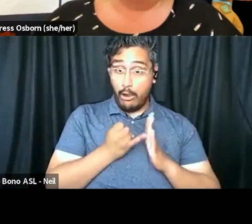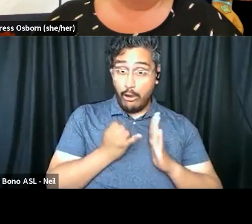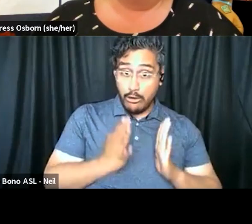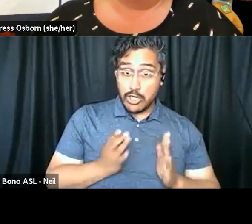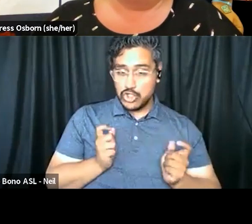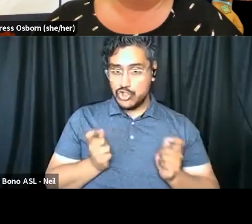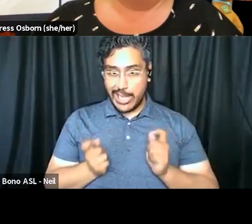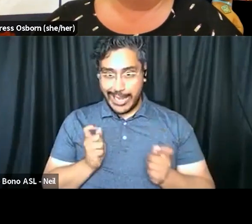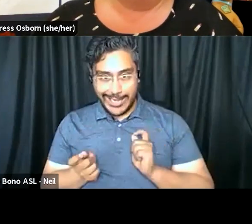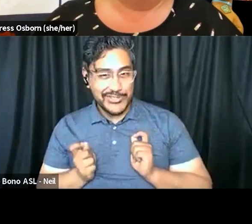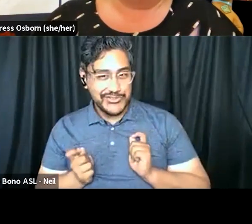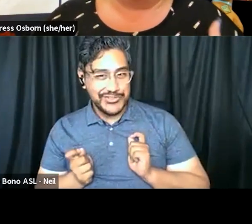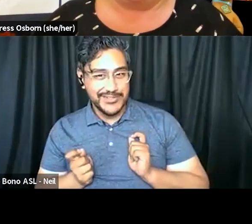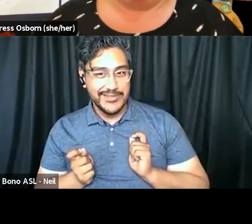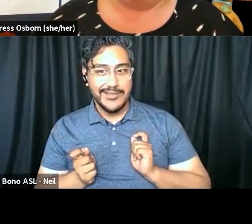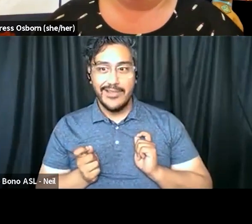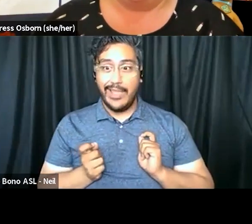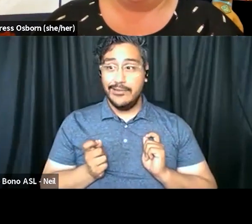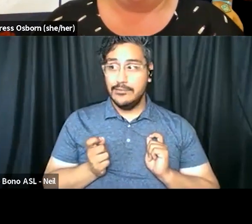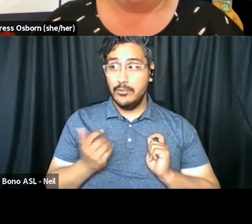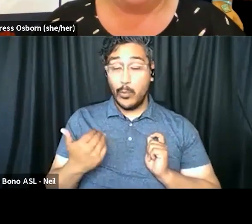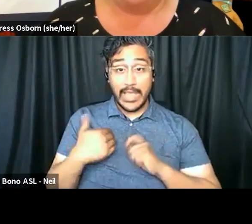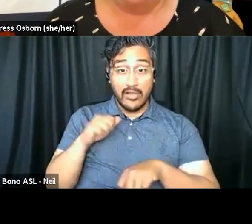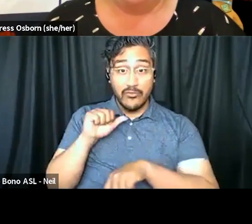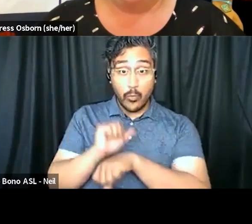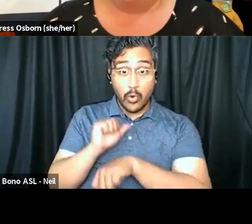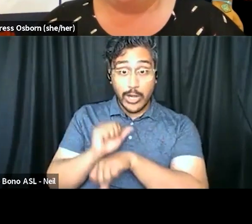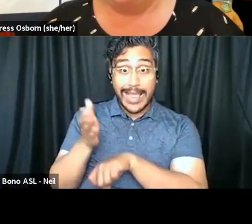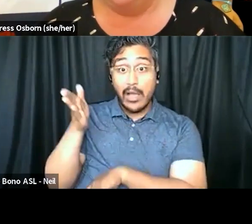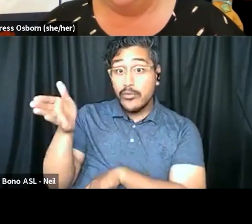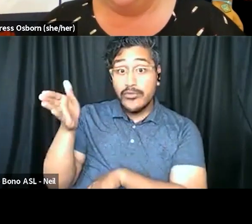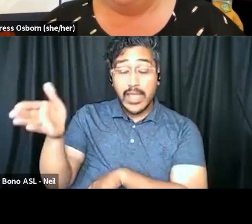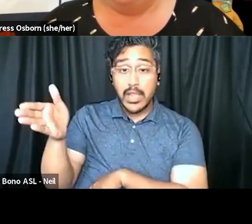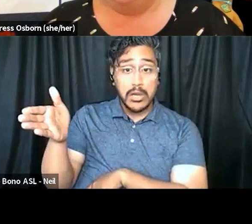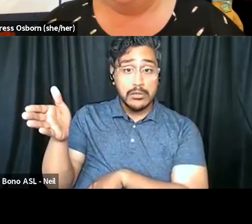in the world from someone who is not exactly who we are anymore.